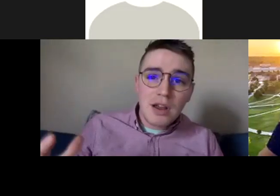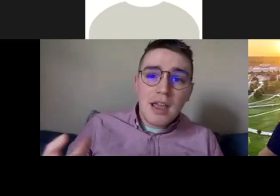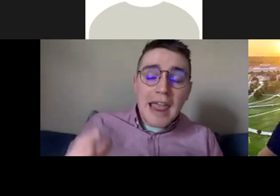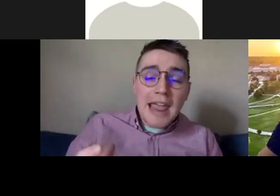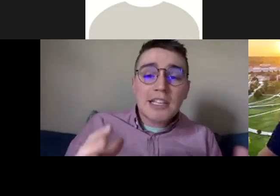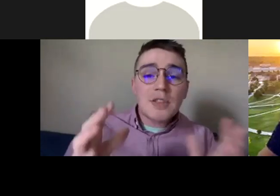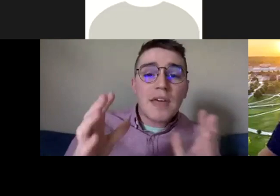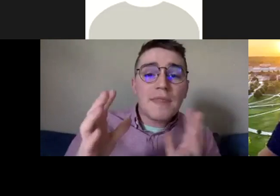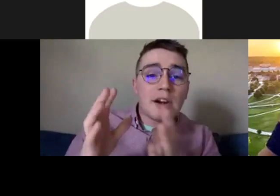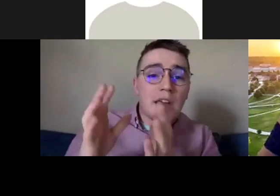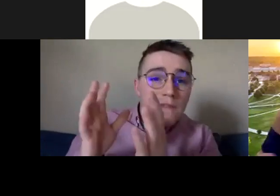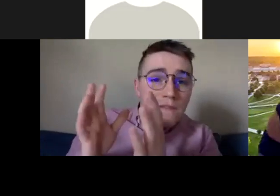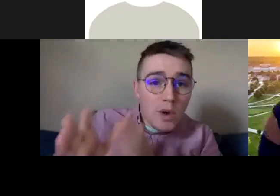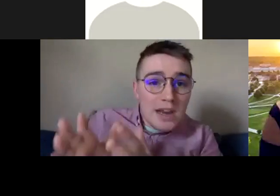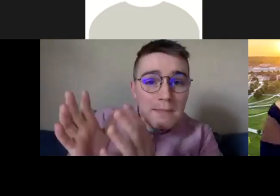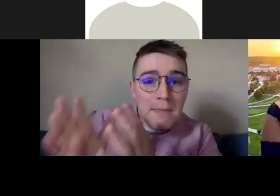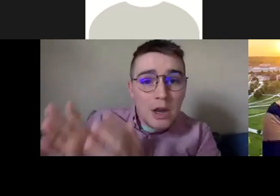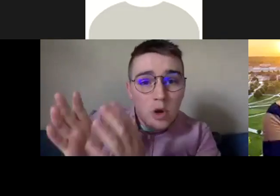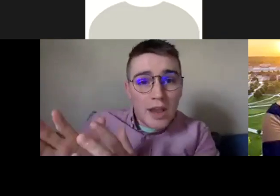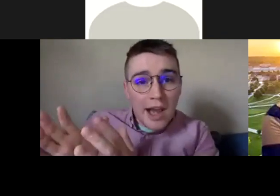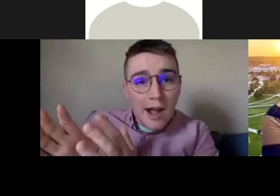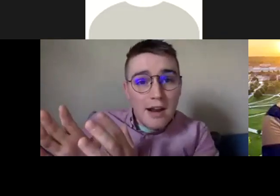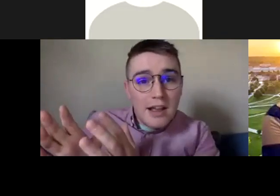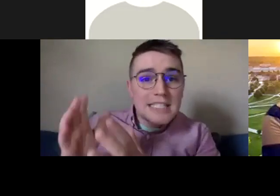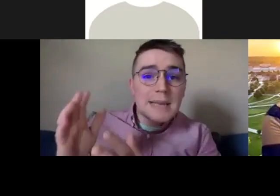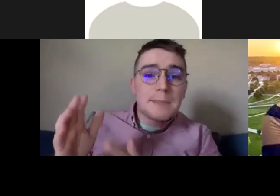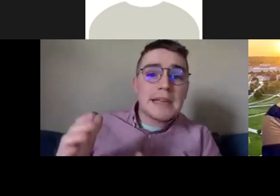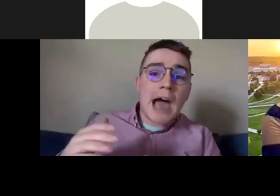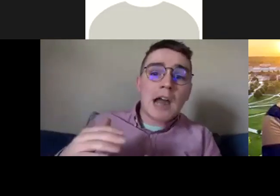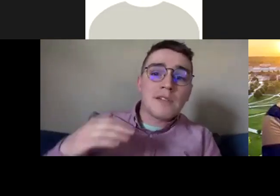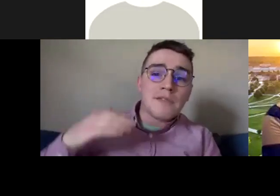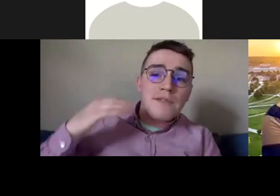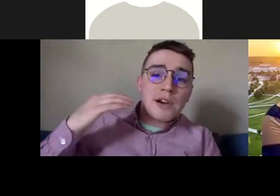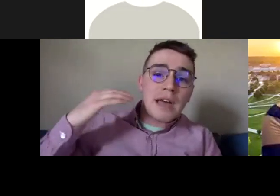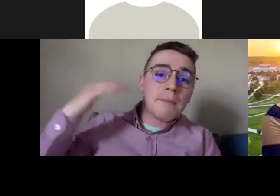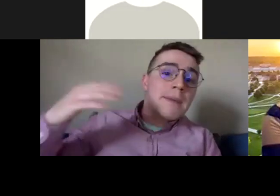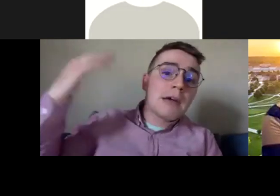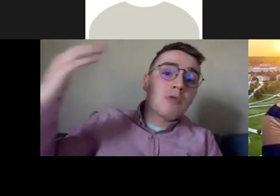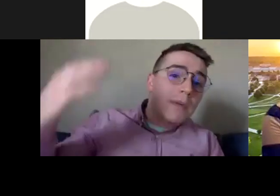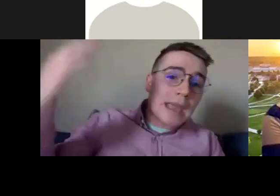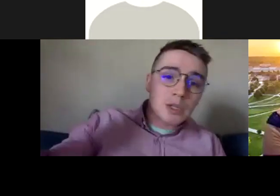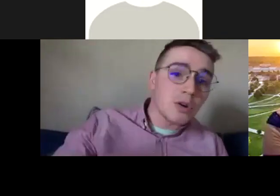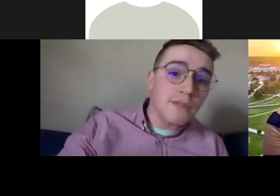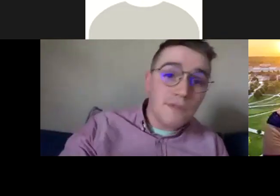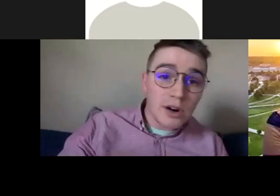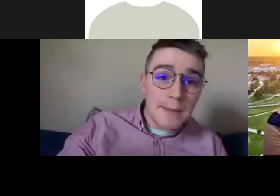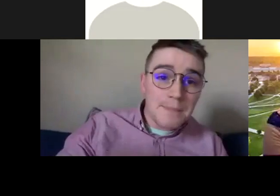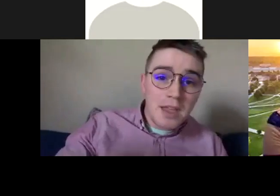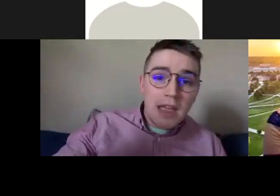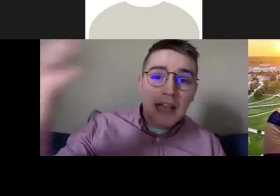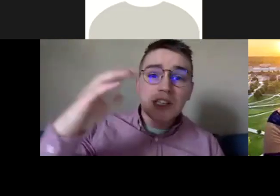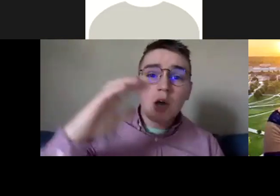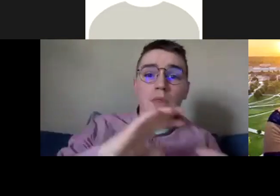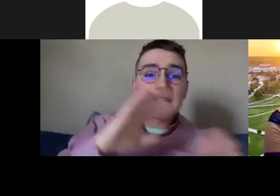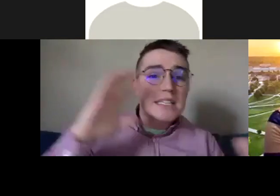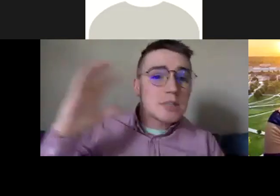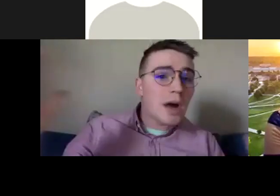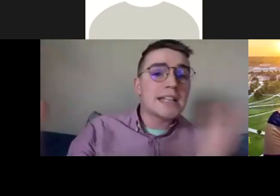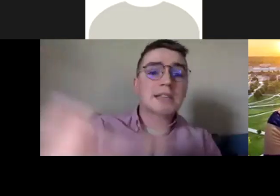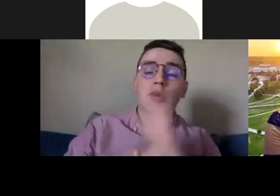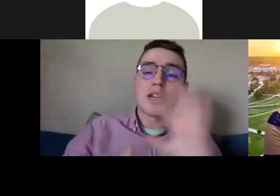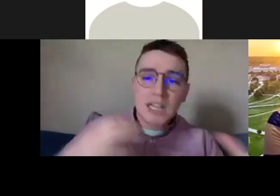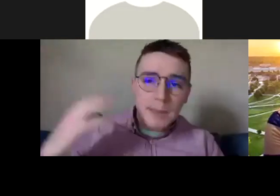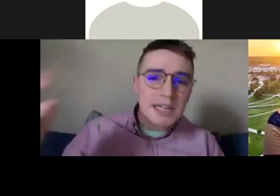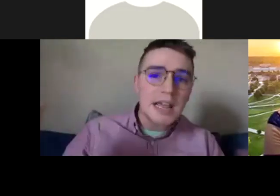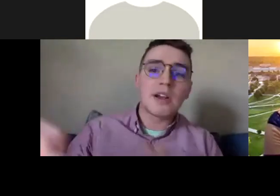future, and so that they're not avoiding medical care simply out of the fear that maybe I won't be able to afford it. And so this is why